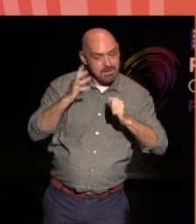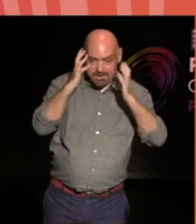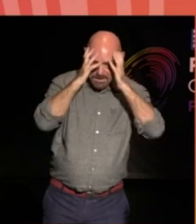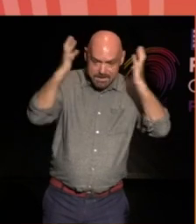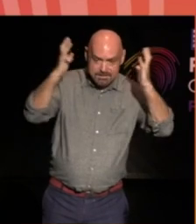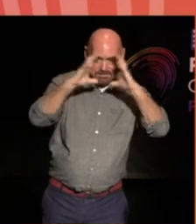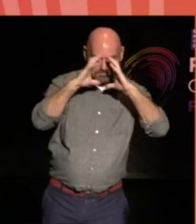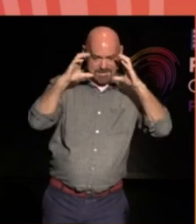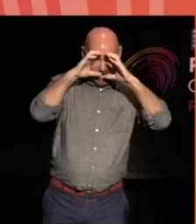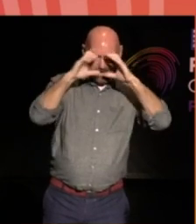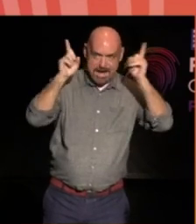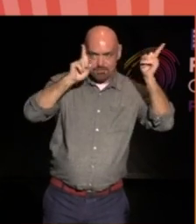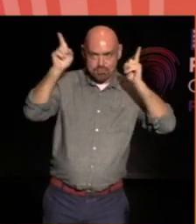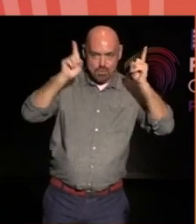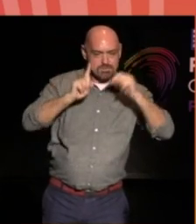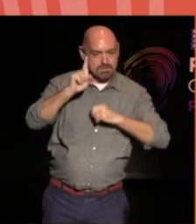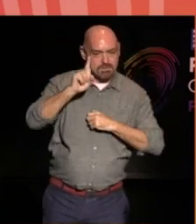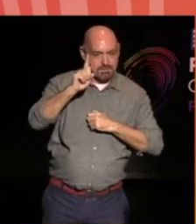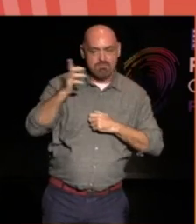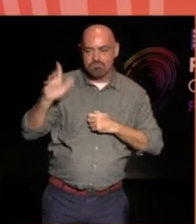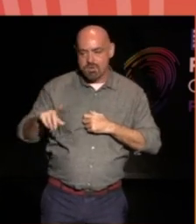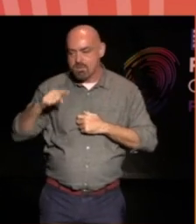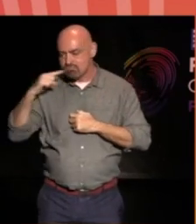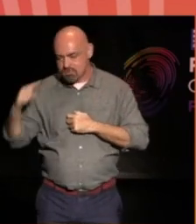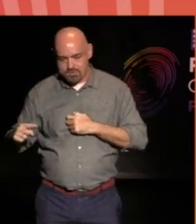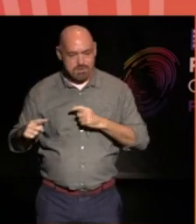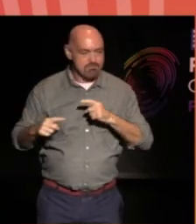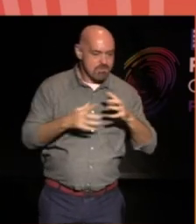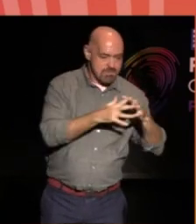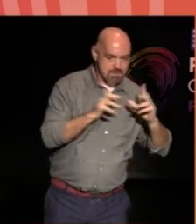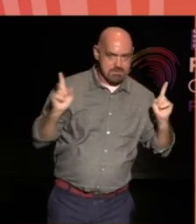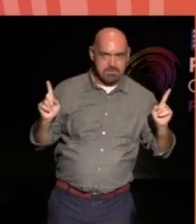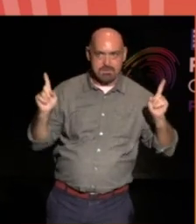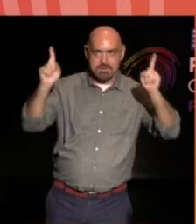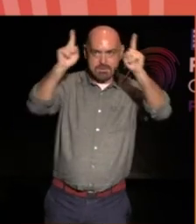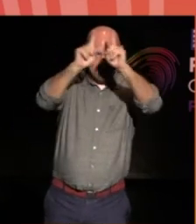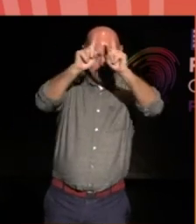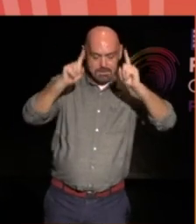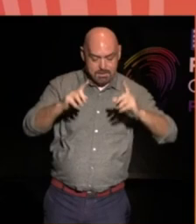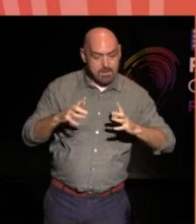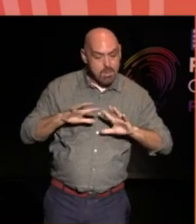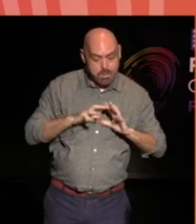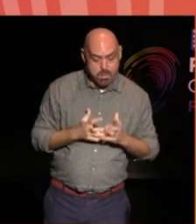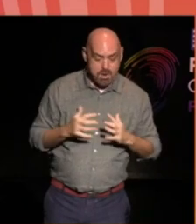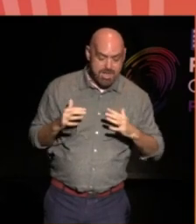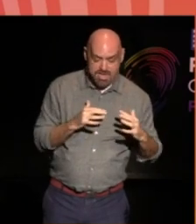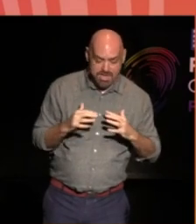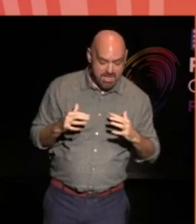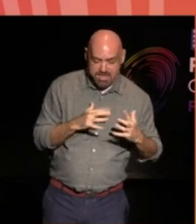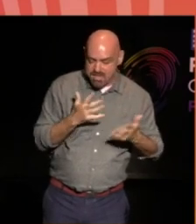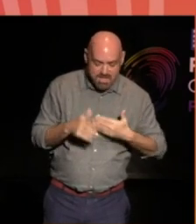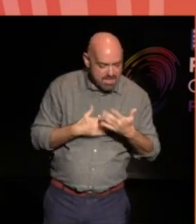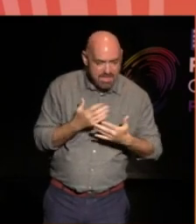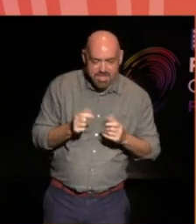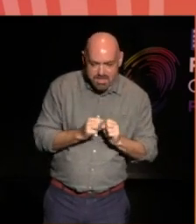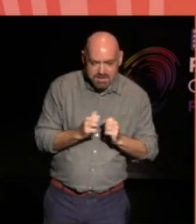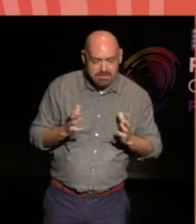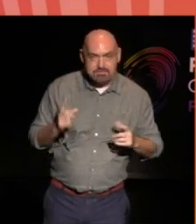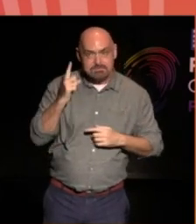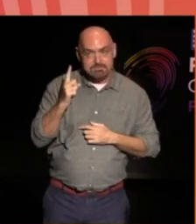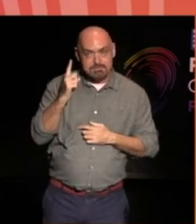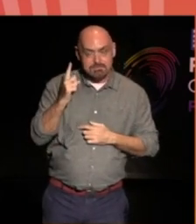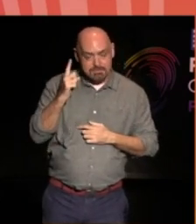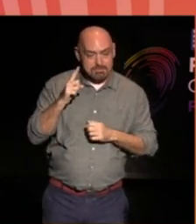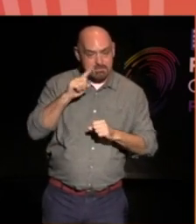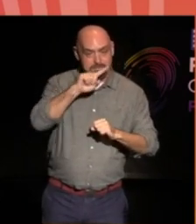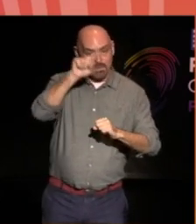always one Russian, always one America. And despite the fact we have all these tensions in the world, we've managed in what was probably the most contested